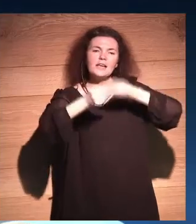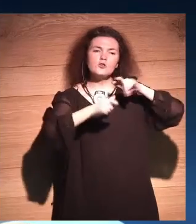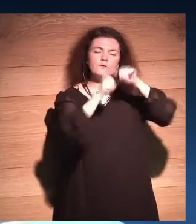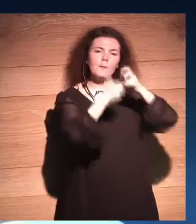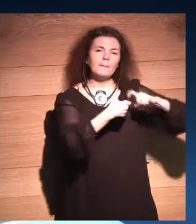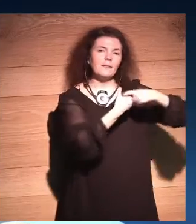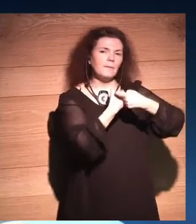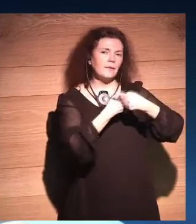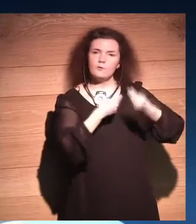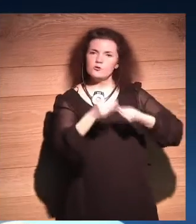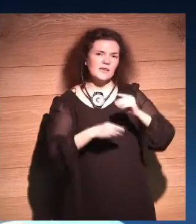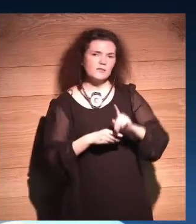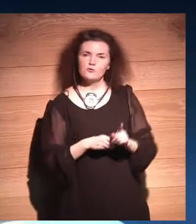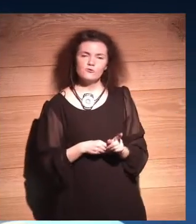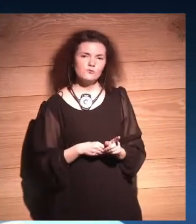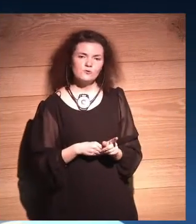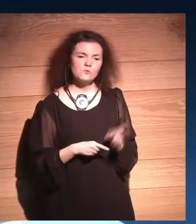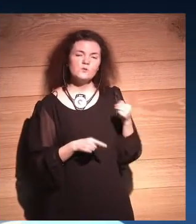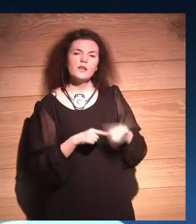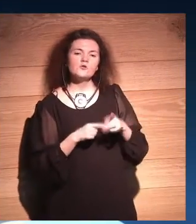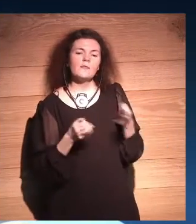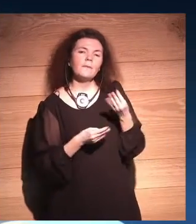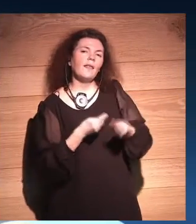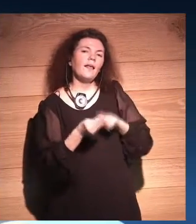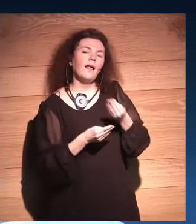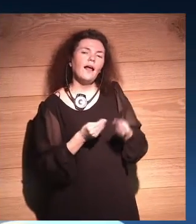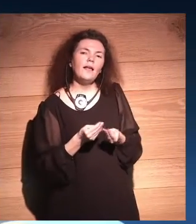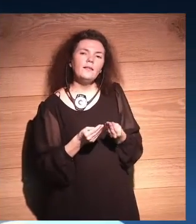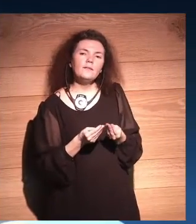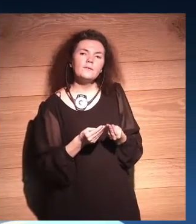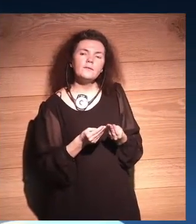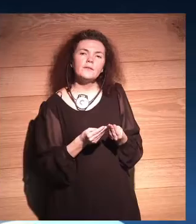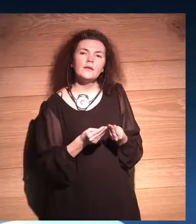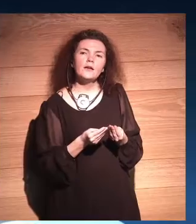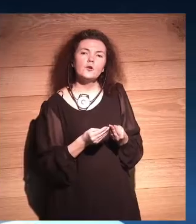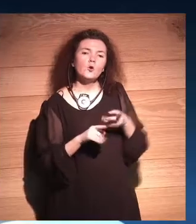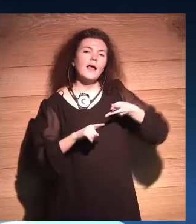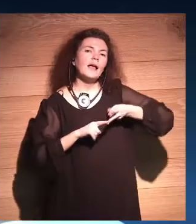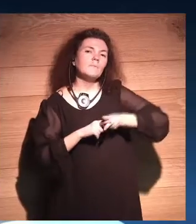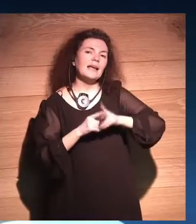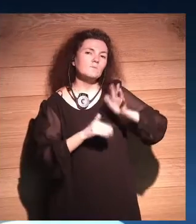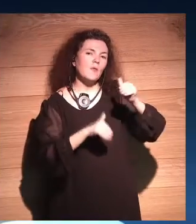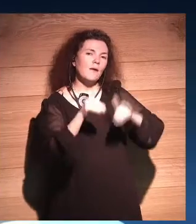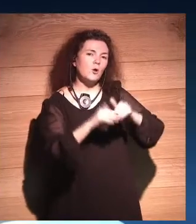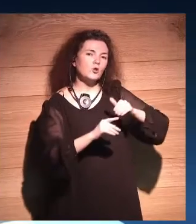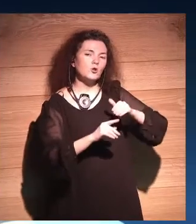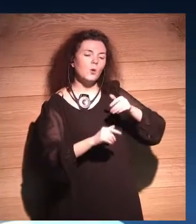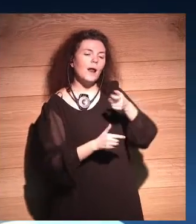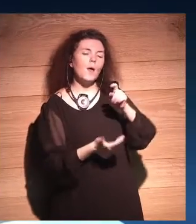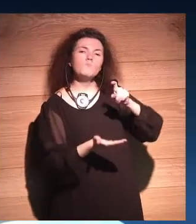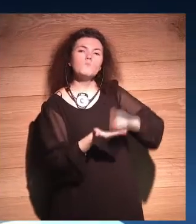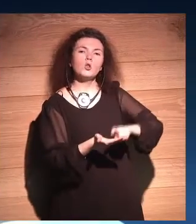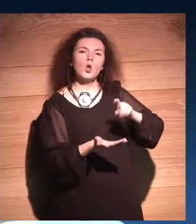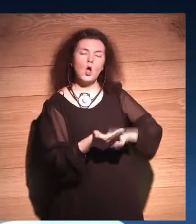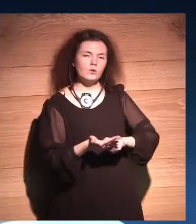done necessarily through sort of push button voting mechanisms. So I think there are two concepts that are involved, that